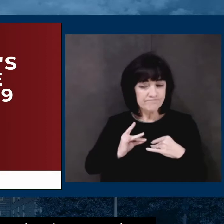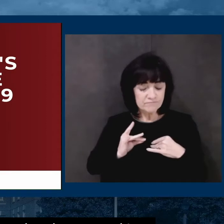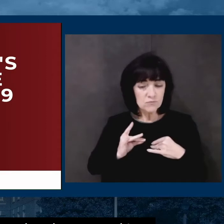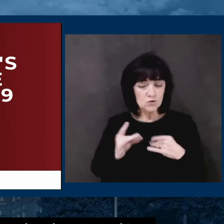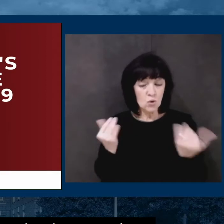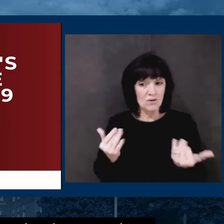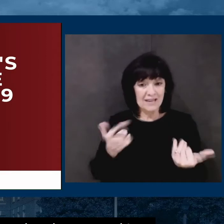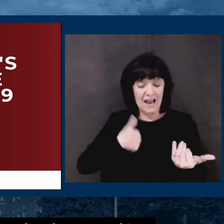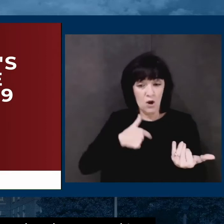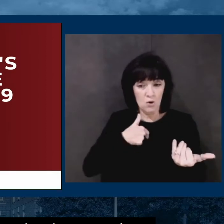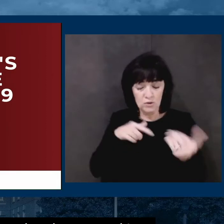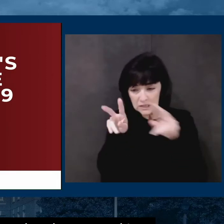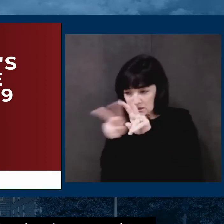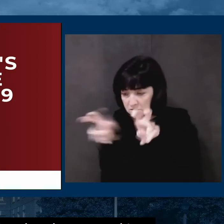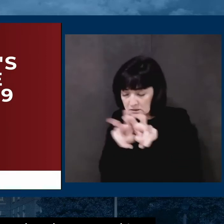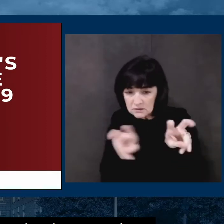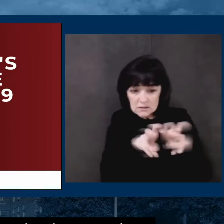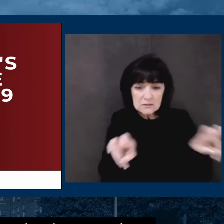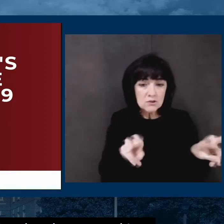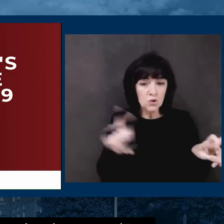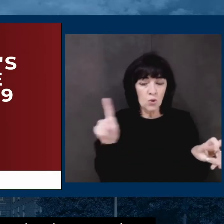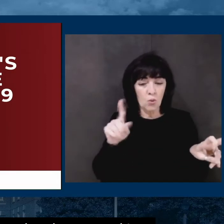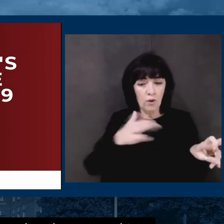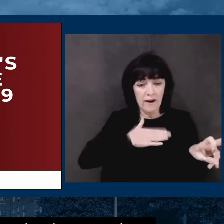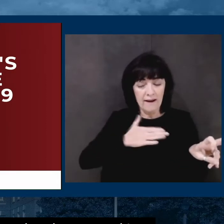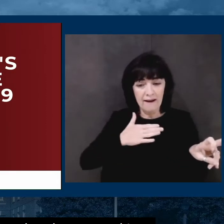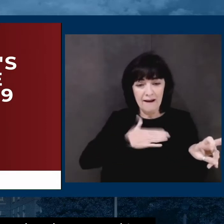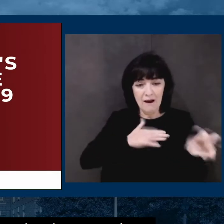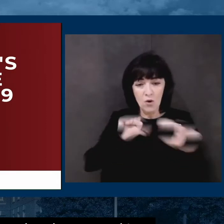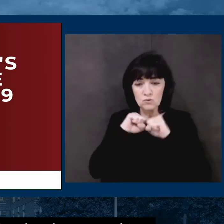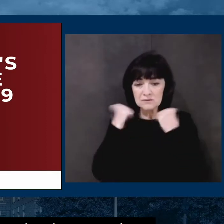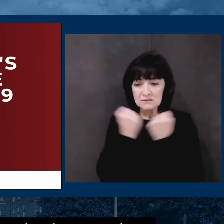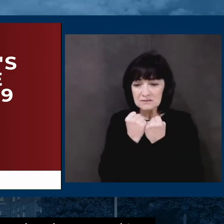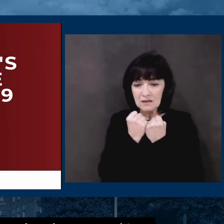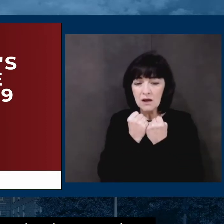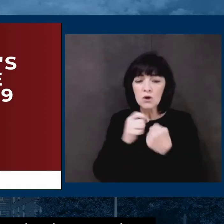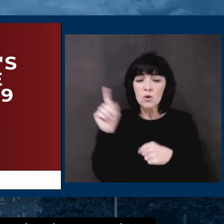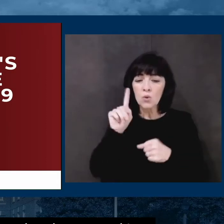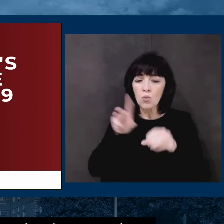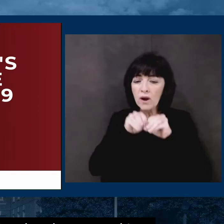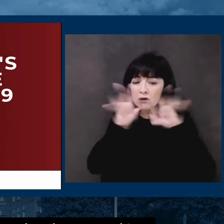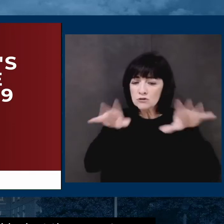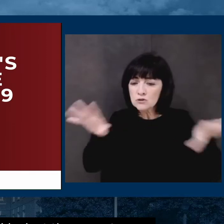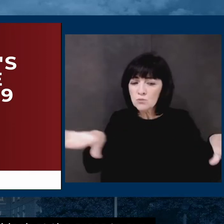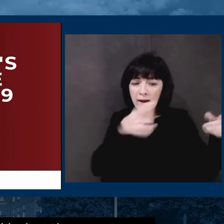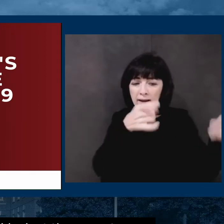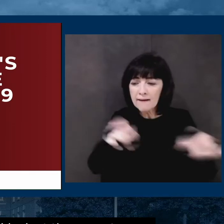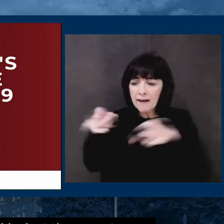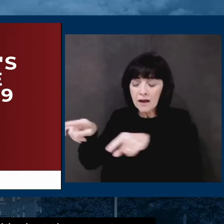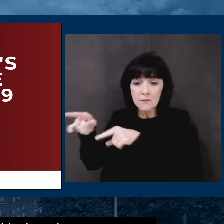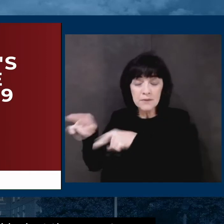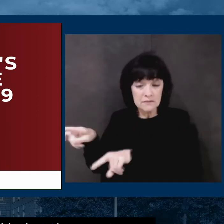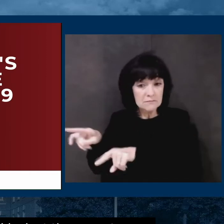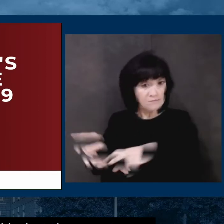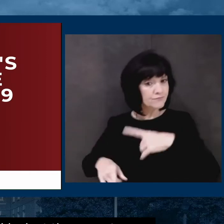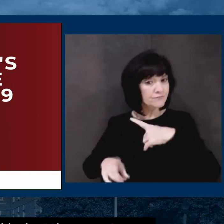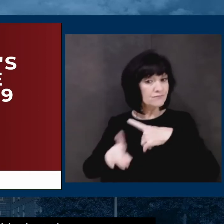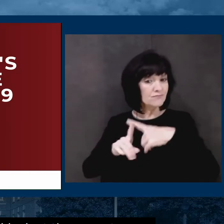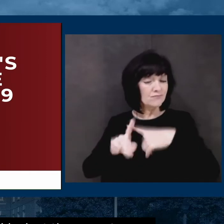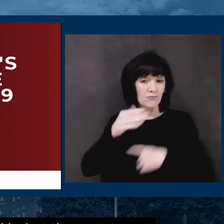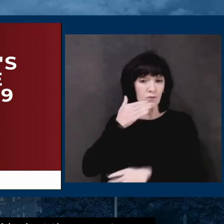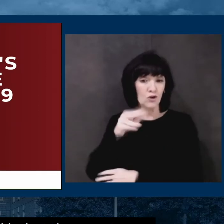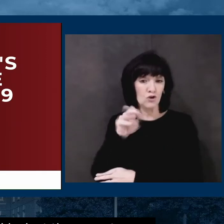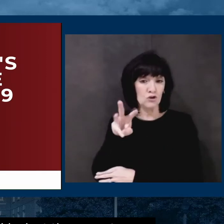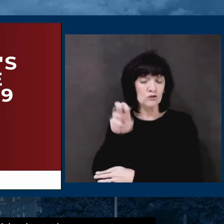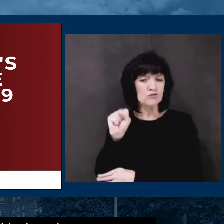our society where the transmission is taking place. There is good news. Yesterday on the